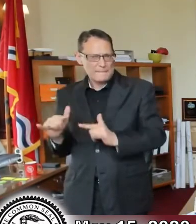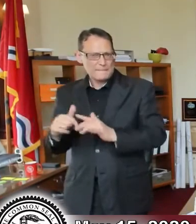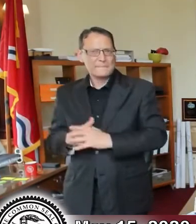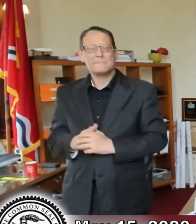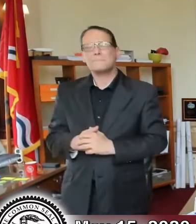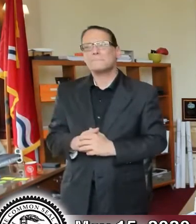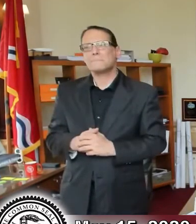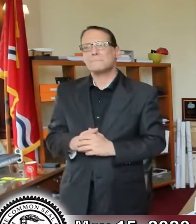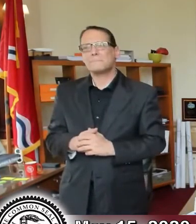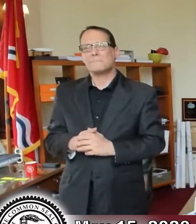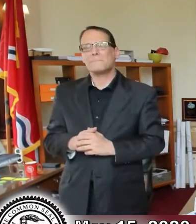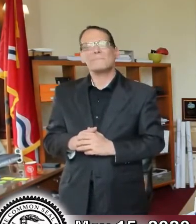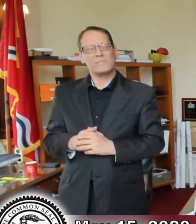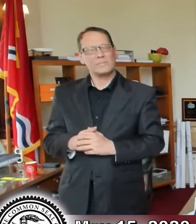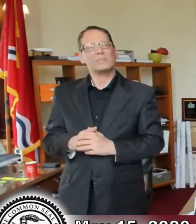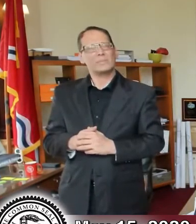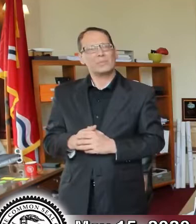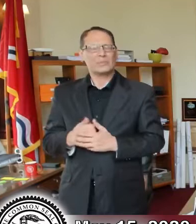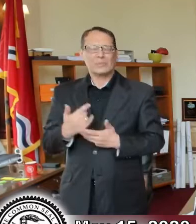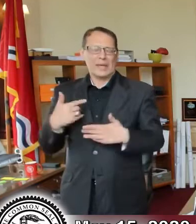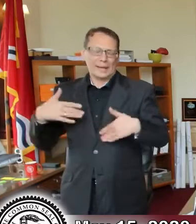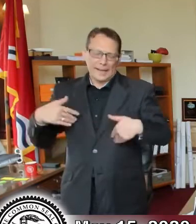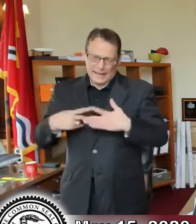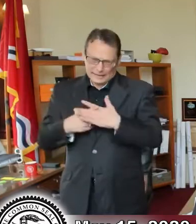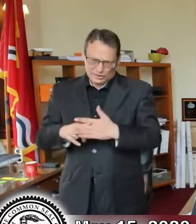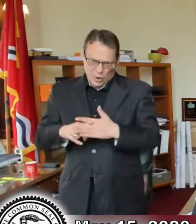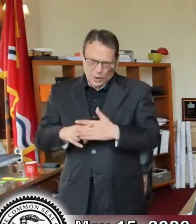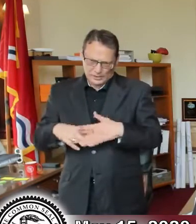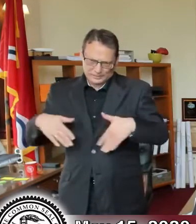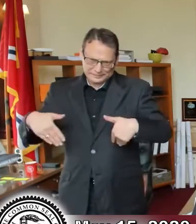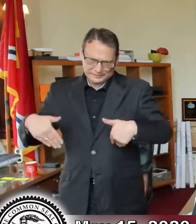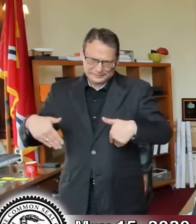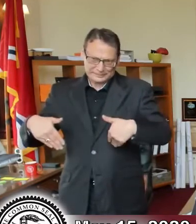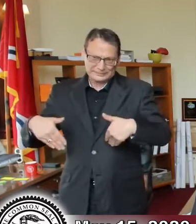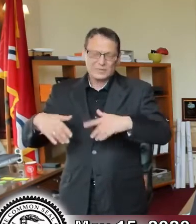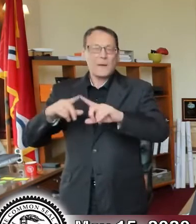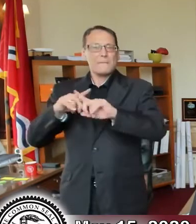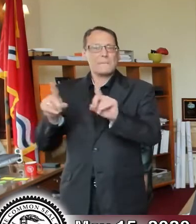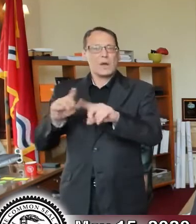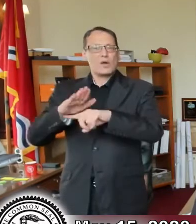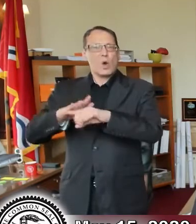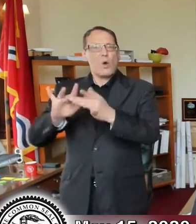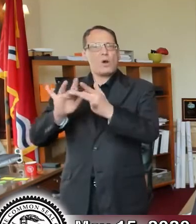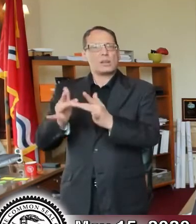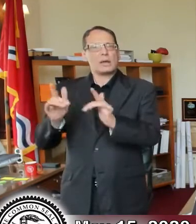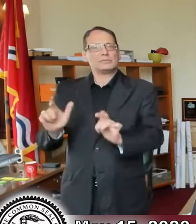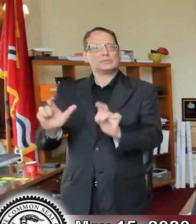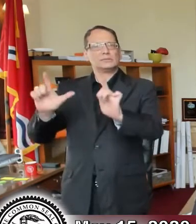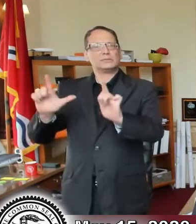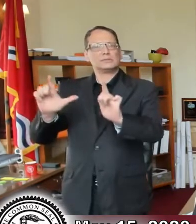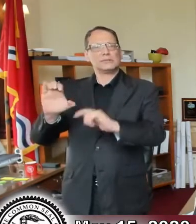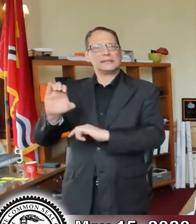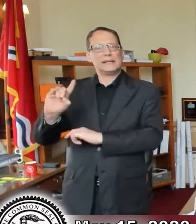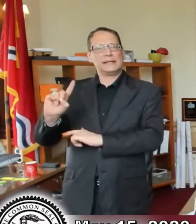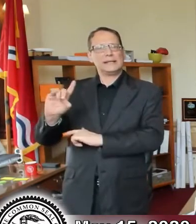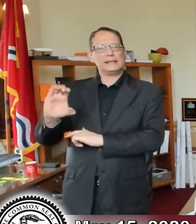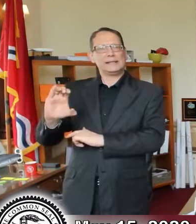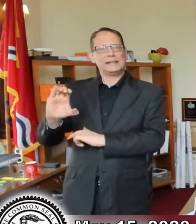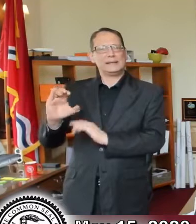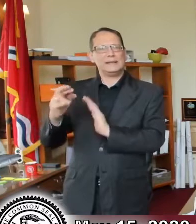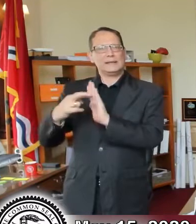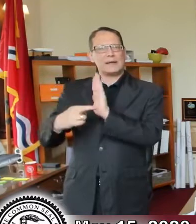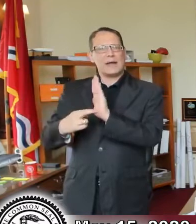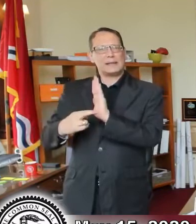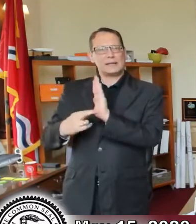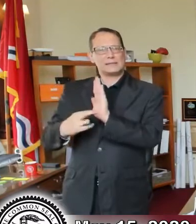still be a few weeks before summer camps can open, but get online and look at those CDC guidelines. We'll be putting something out